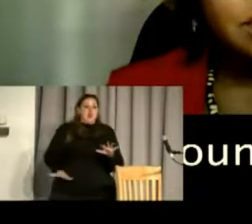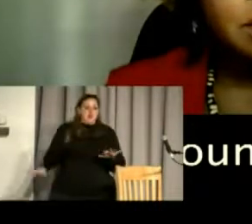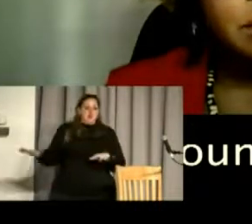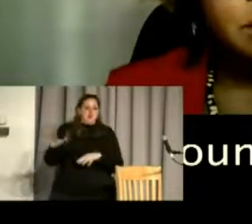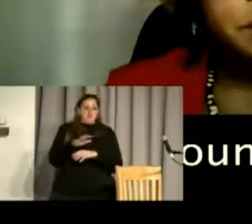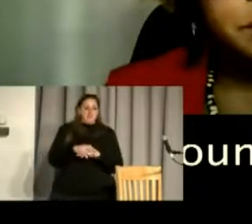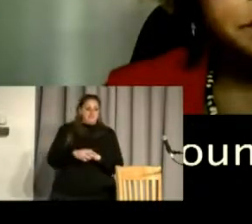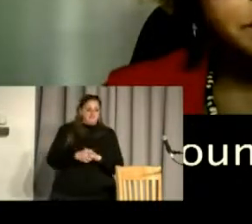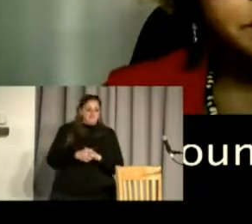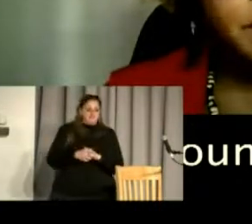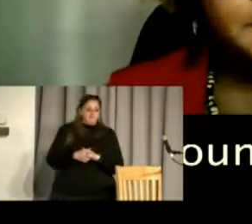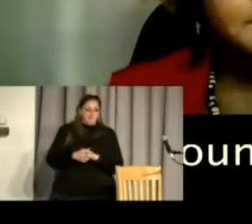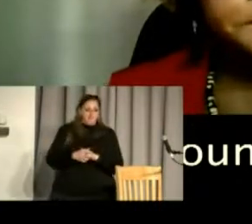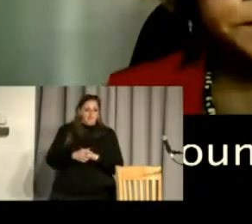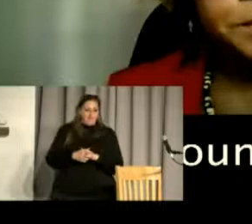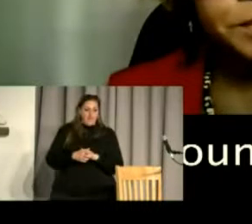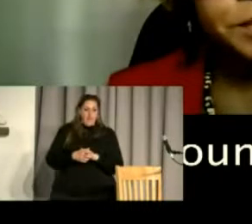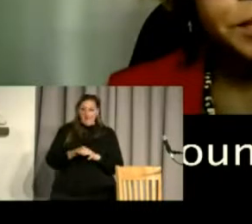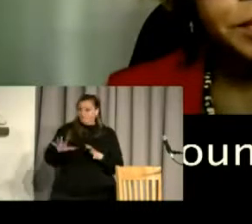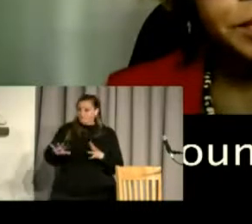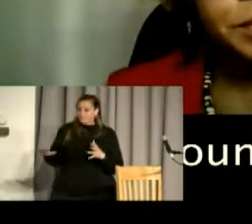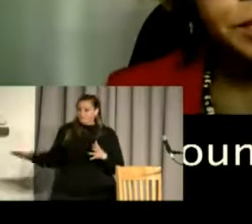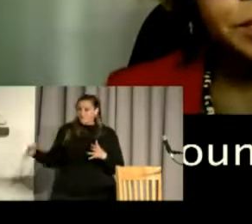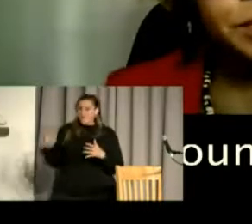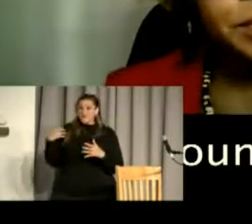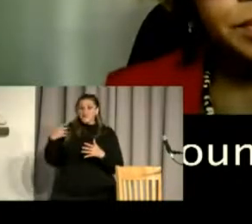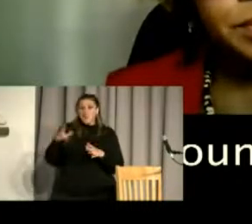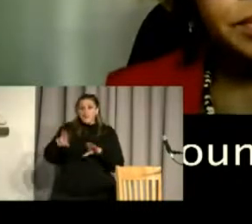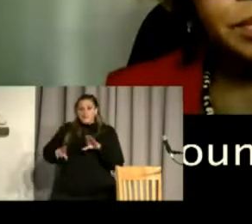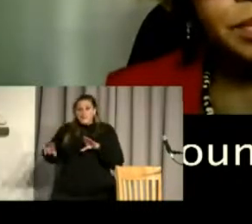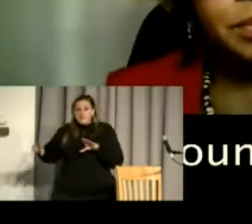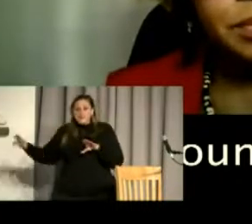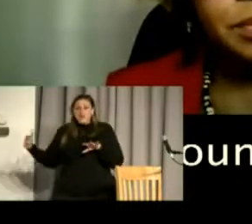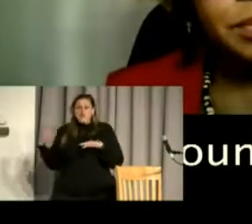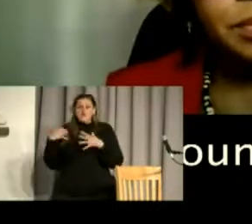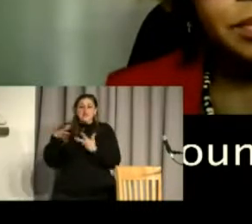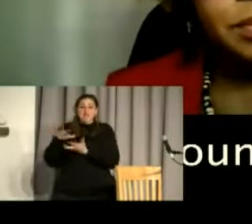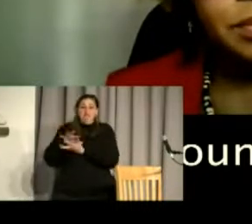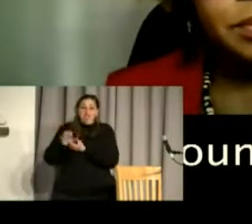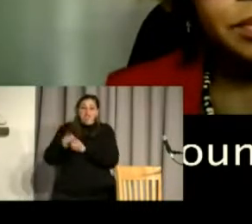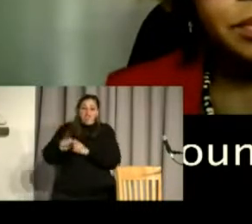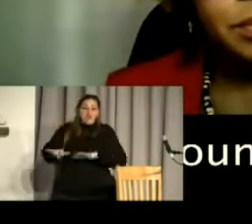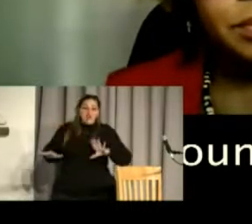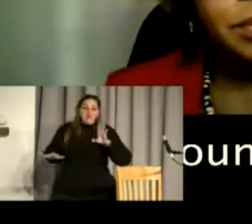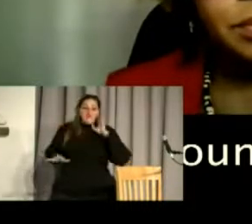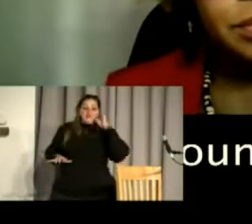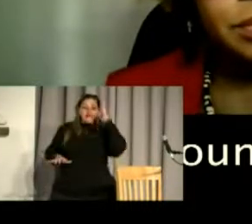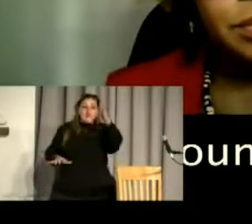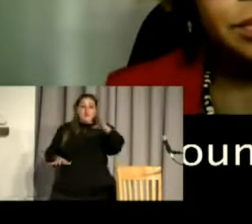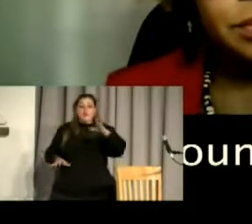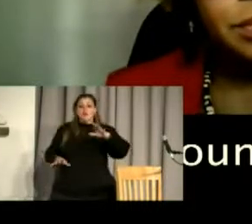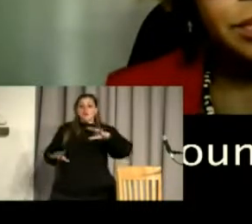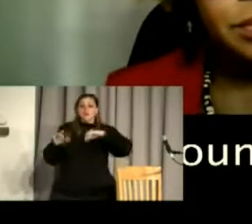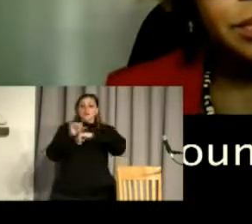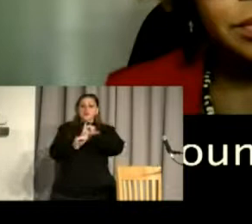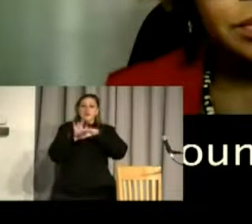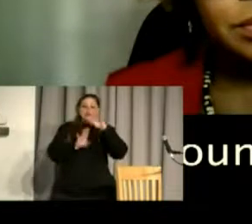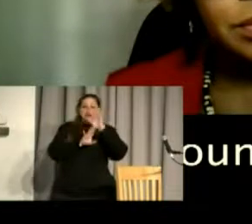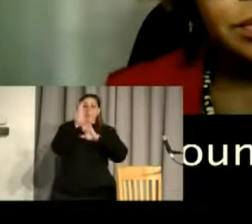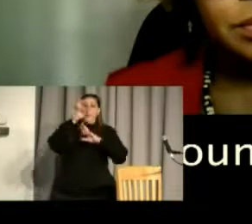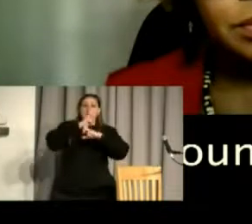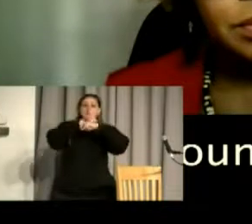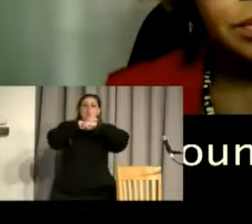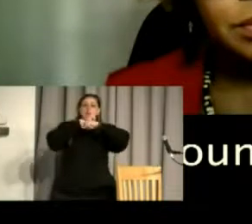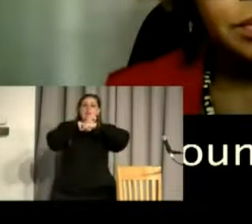In addition, of course, to desecrating historic cemeteries, existing and future industrial facilities poison the